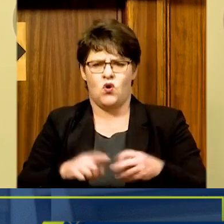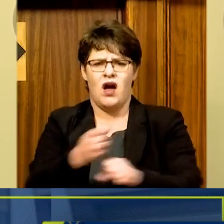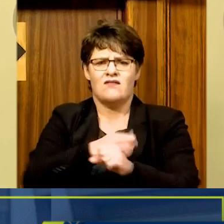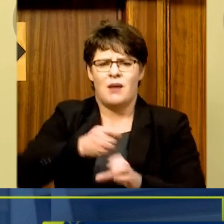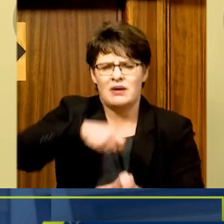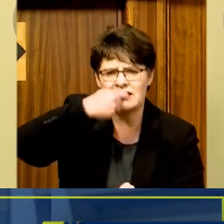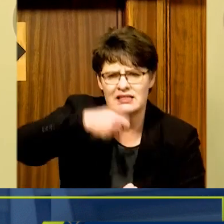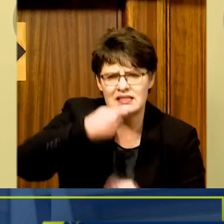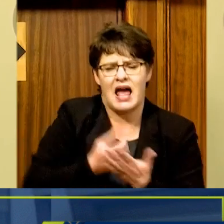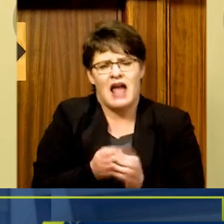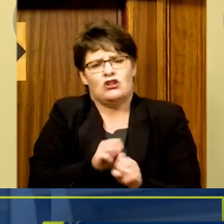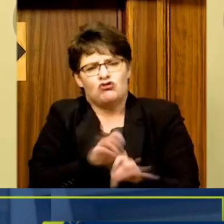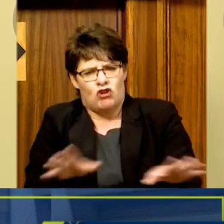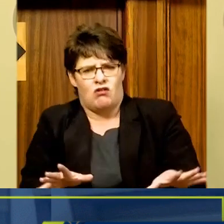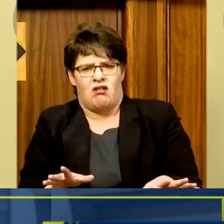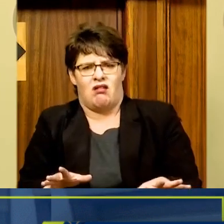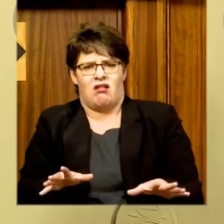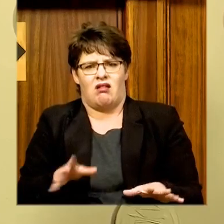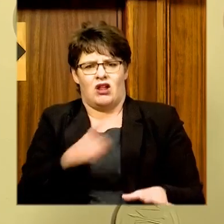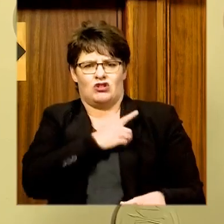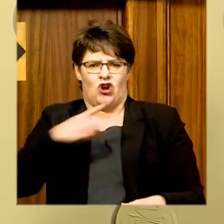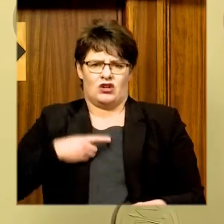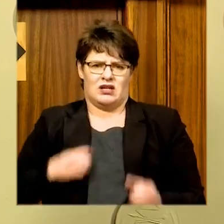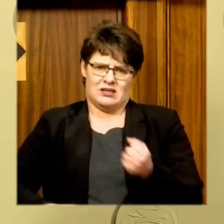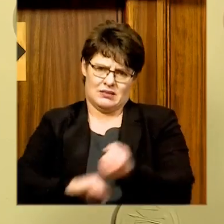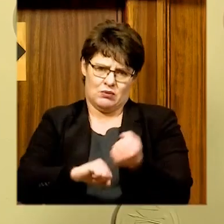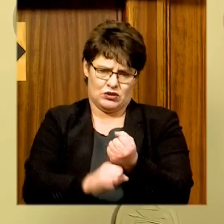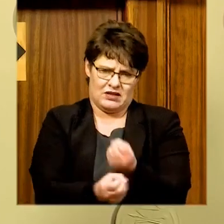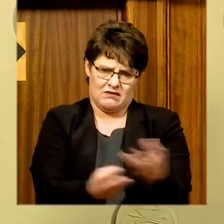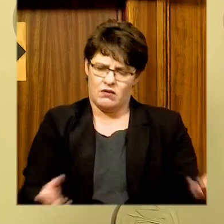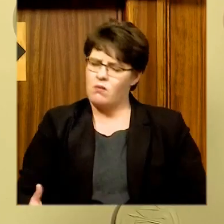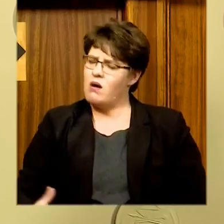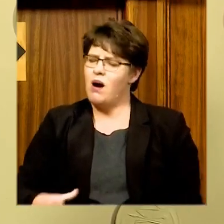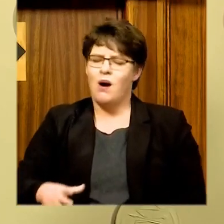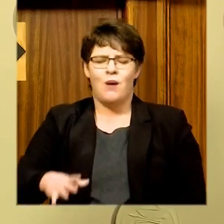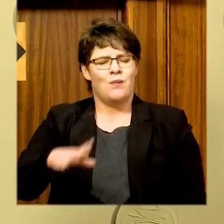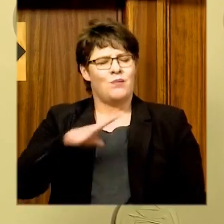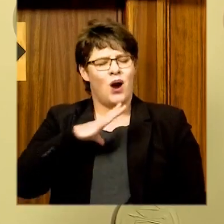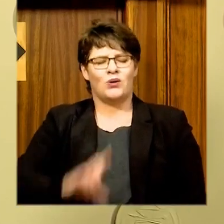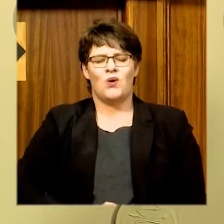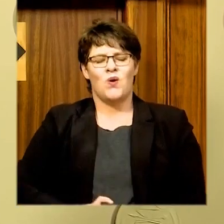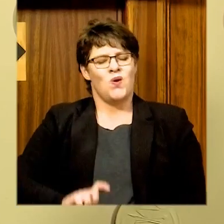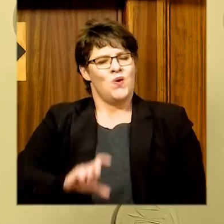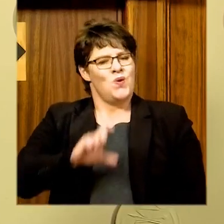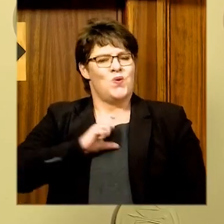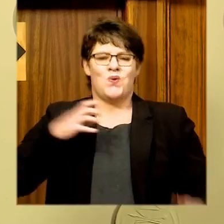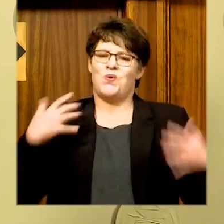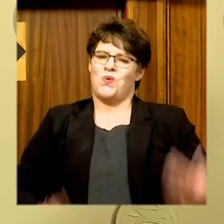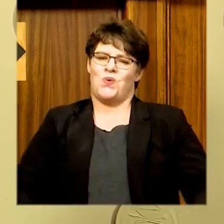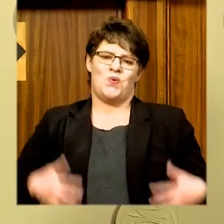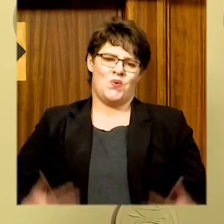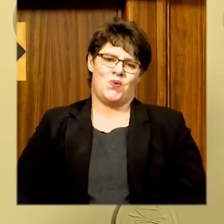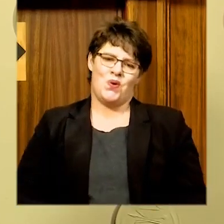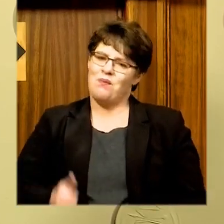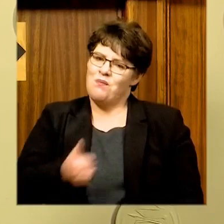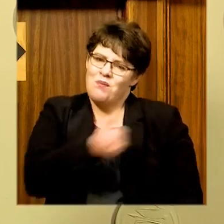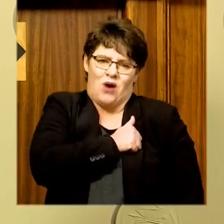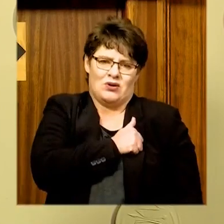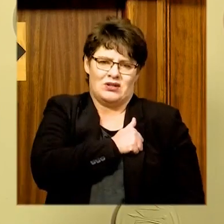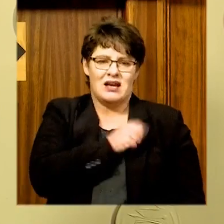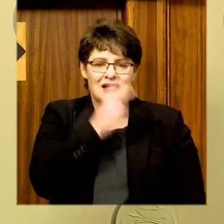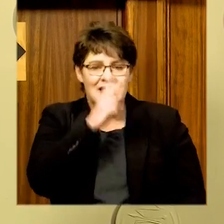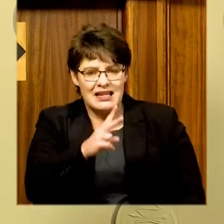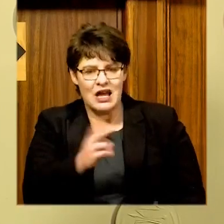general patient support. I've been extremely proud to hear and to see that